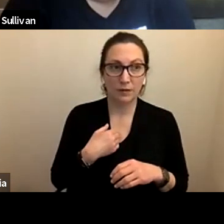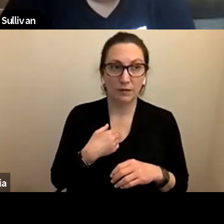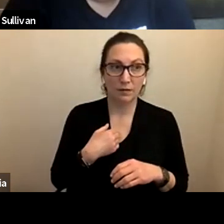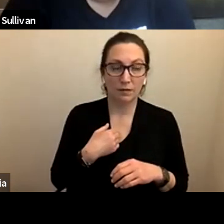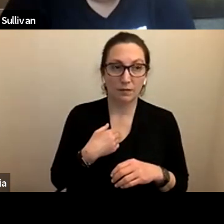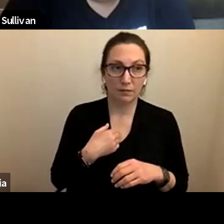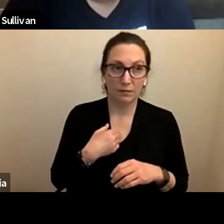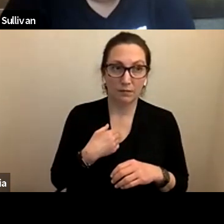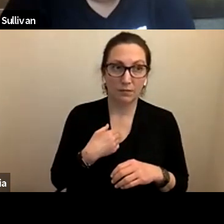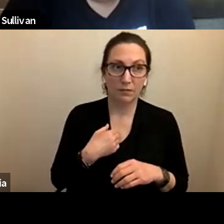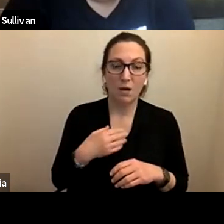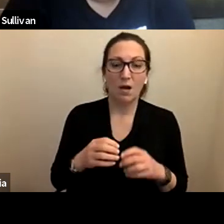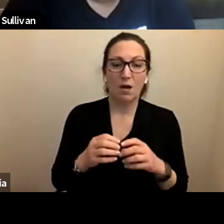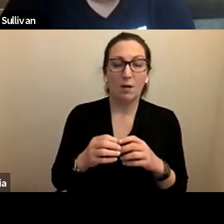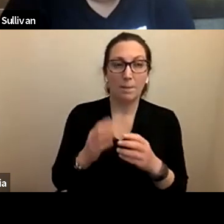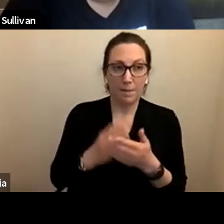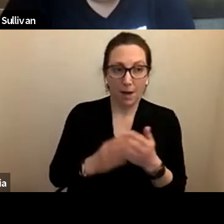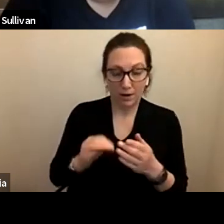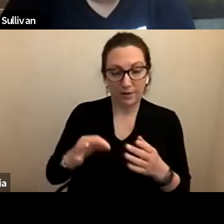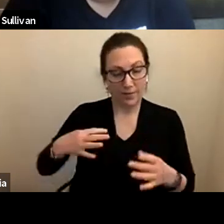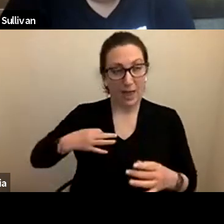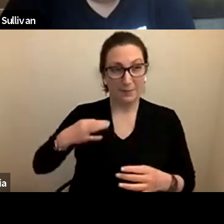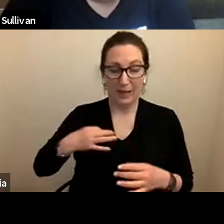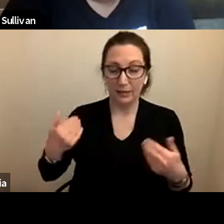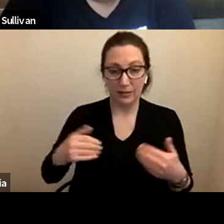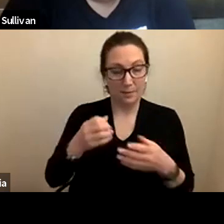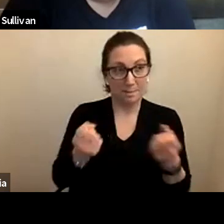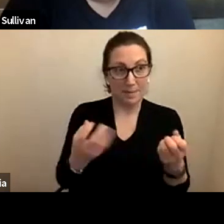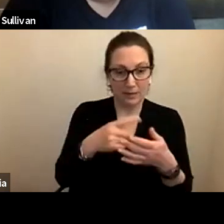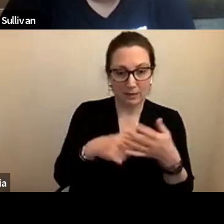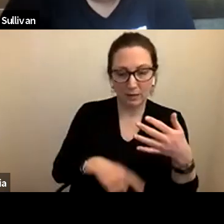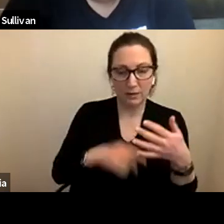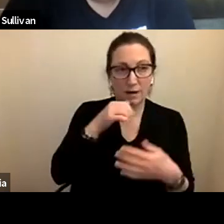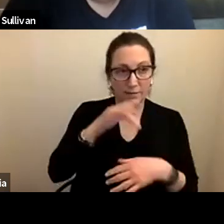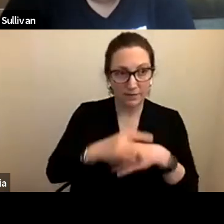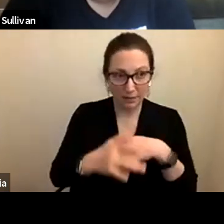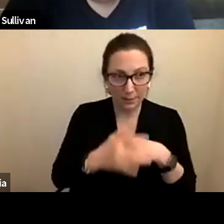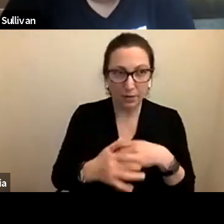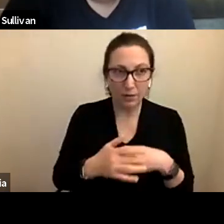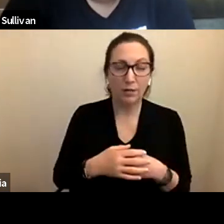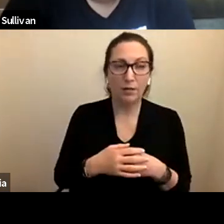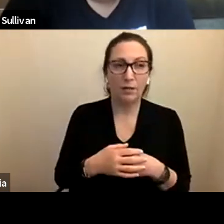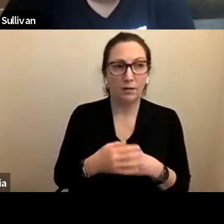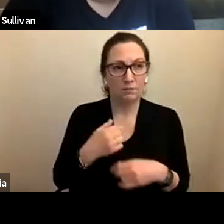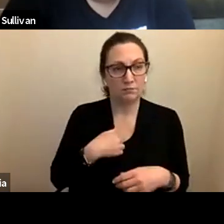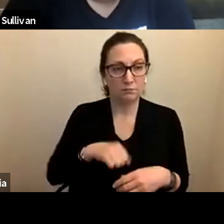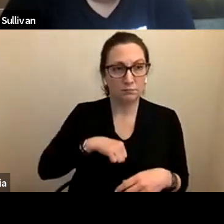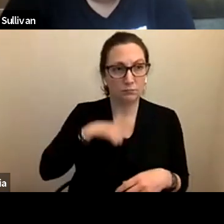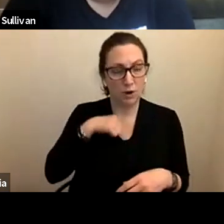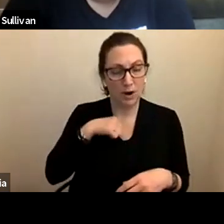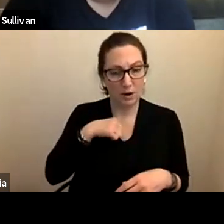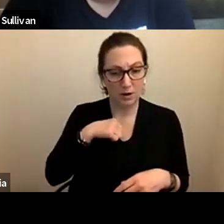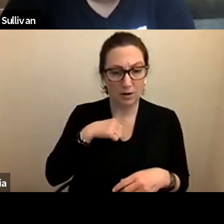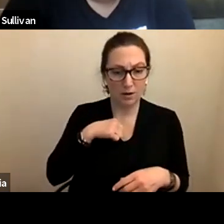application that was not available. And so I feel really proud and honored to